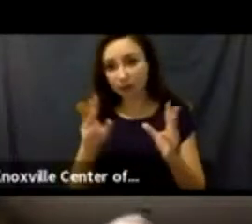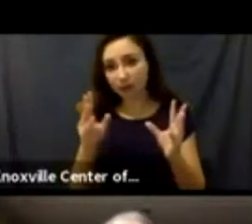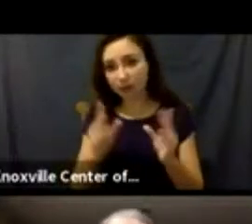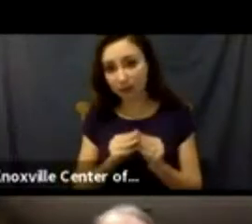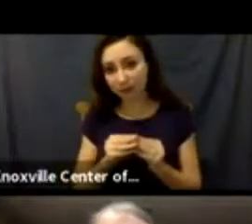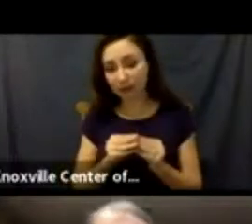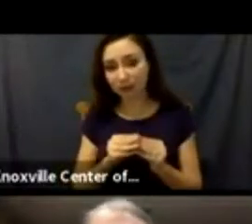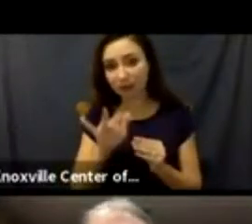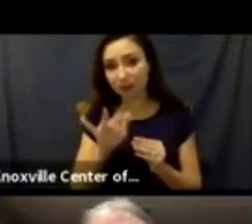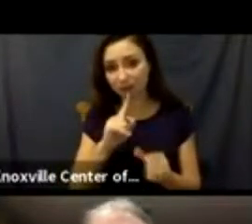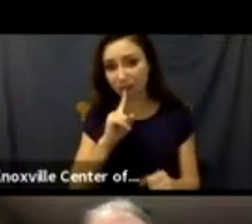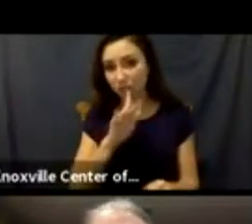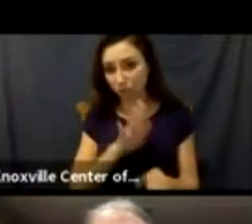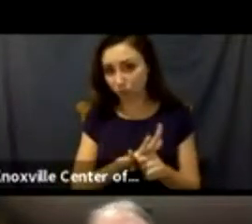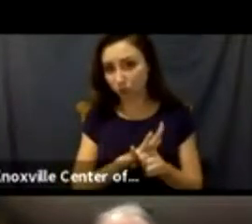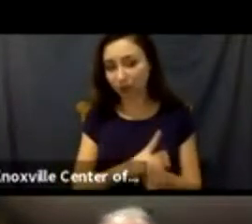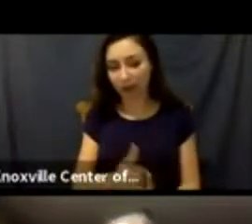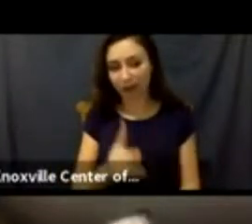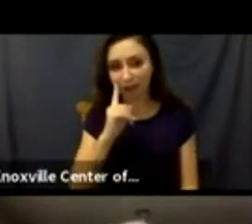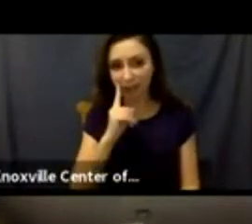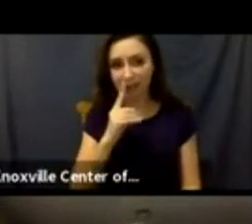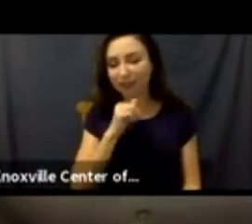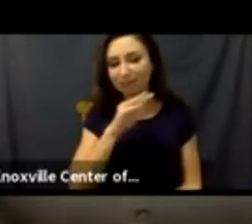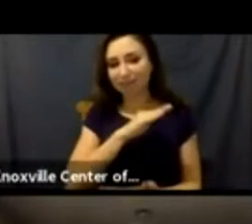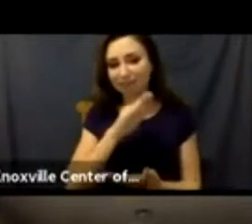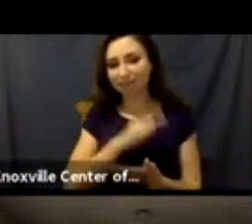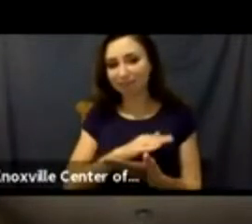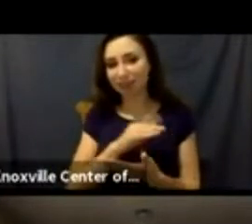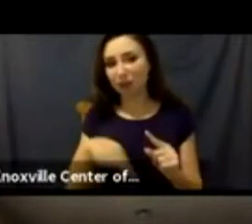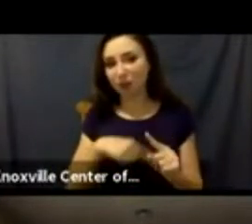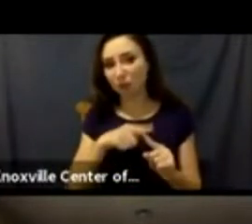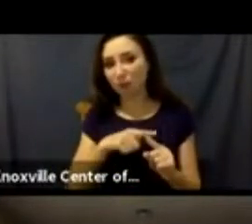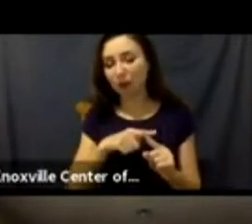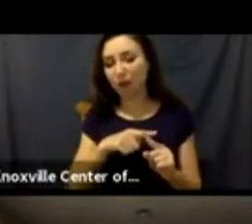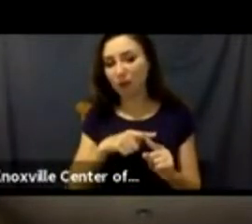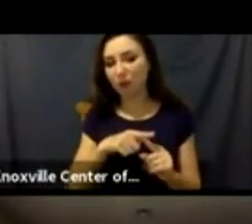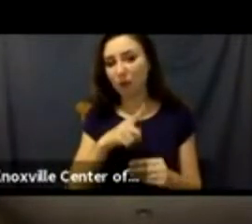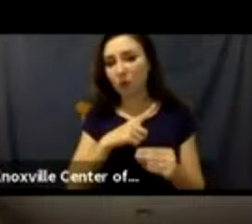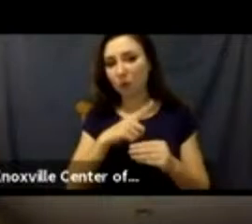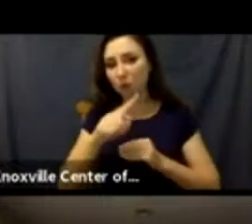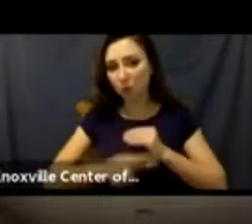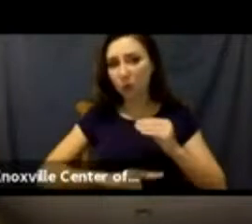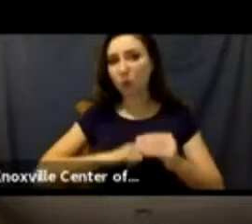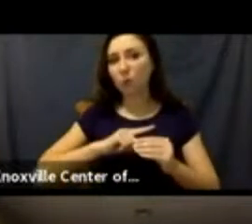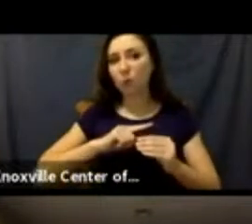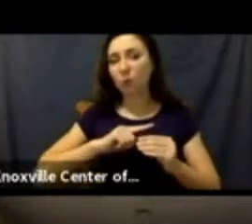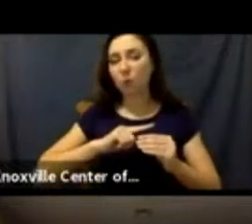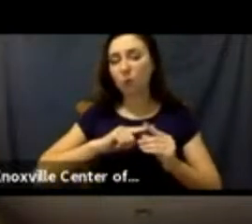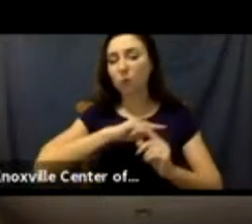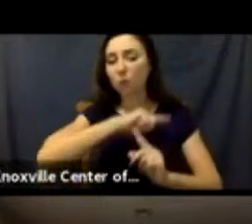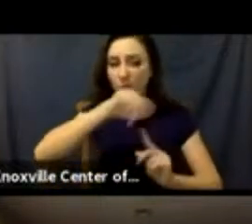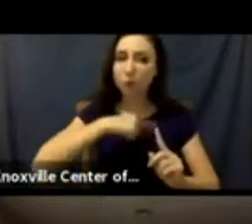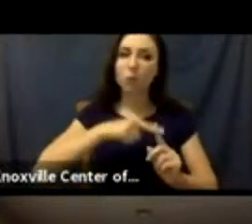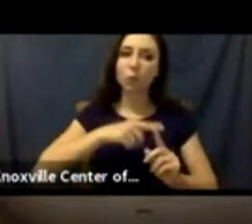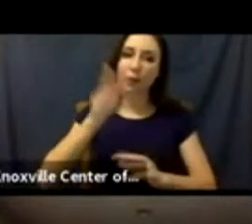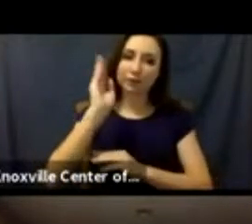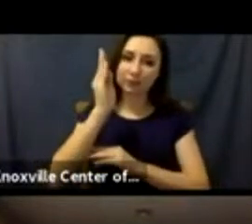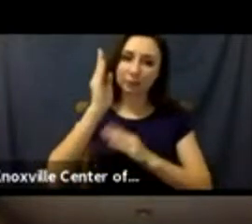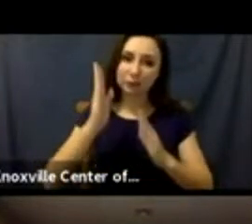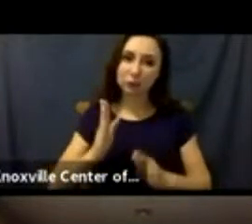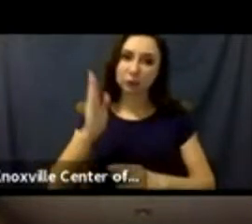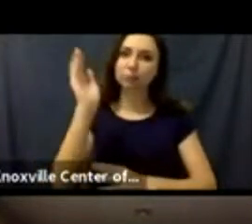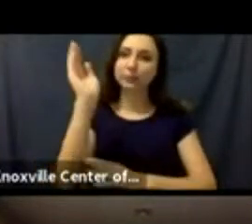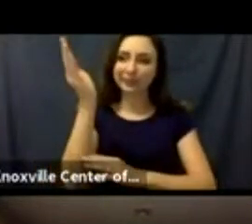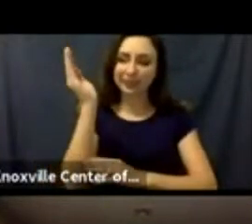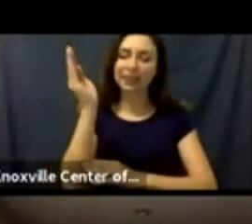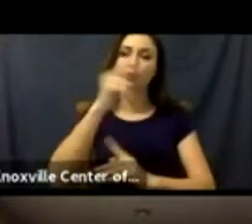That's for certain. I think it's less certain when those speakers would have the option of speaking, and it's less certain